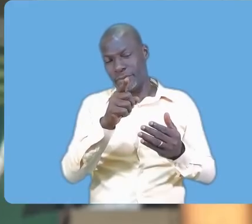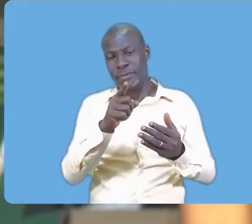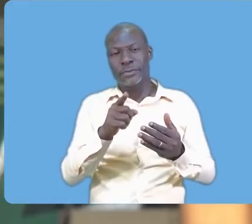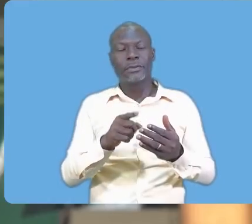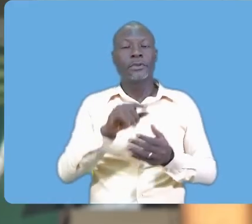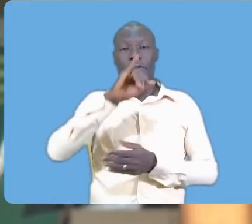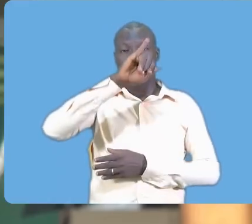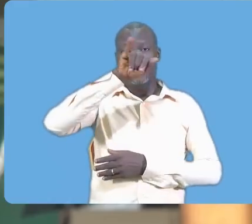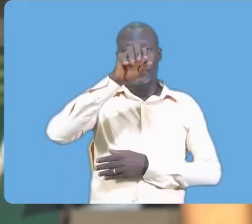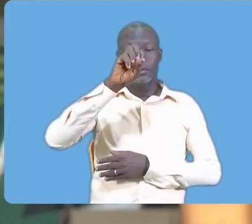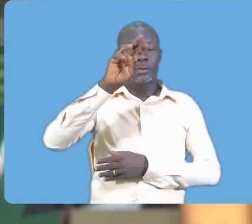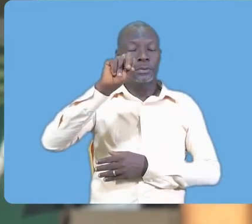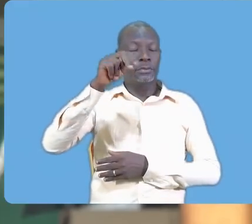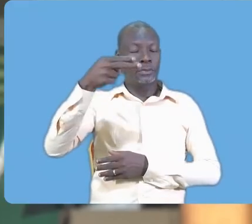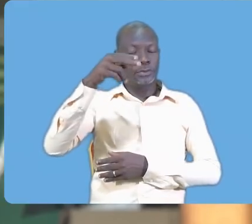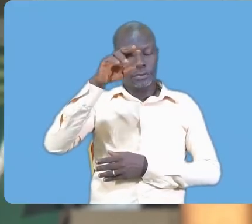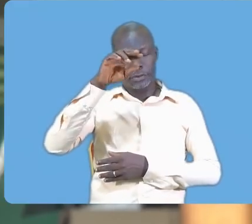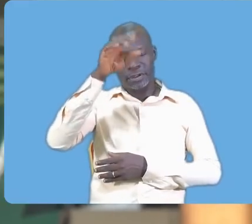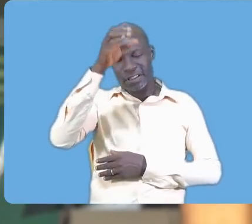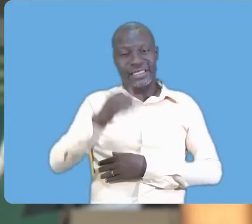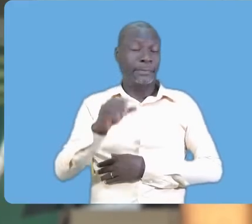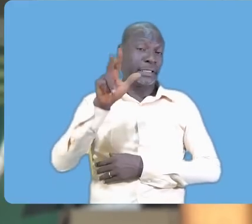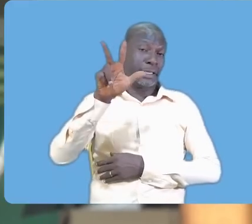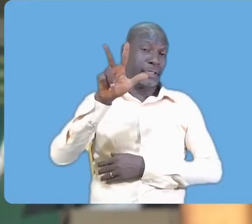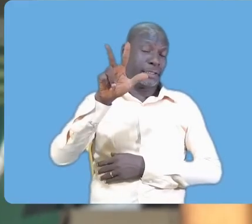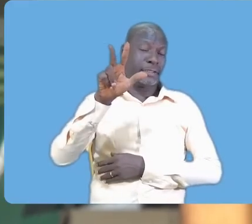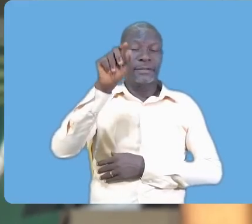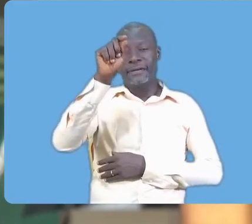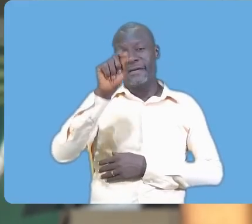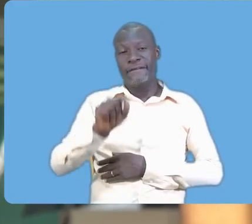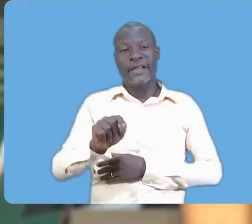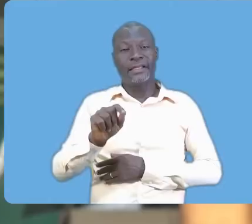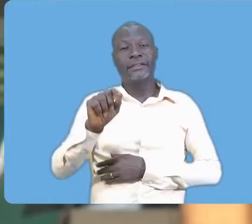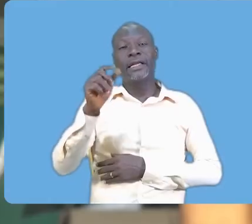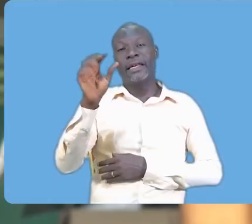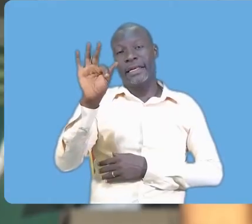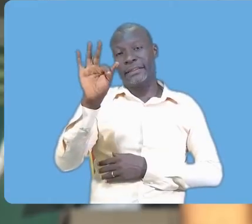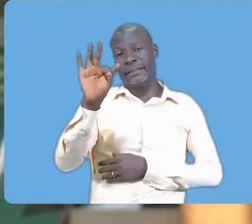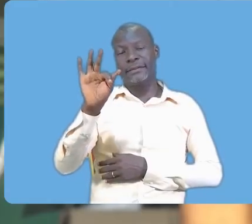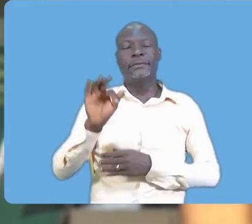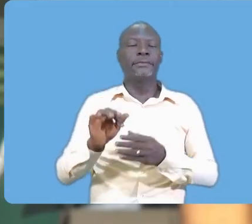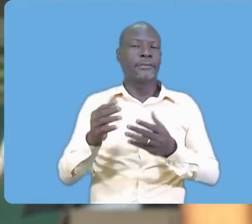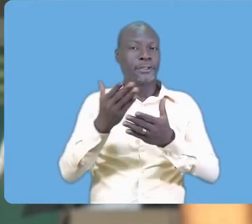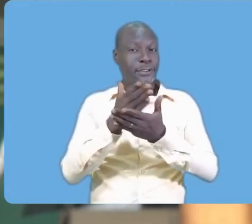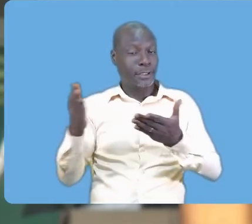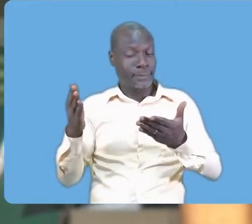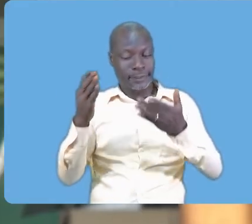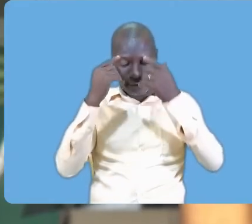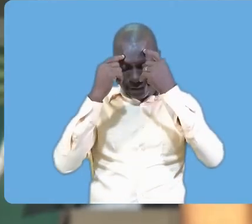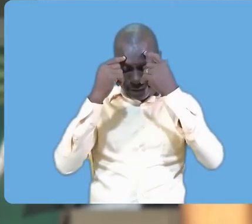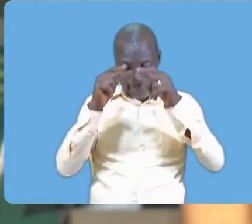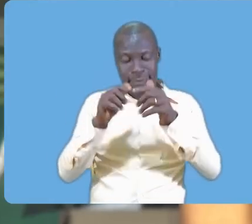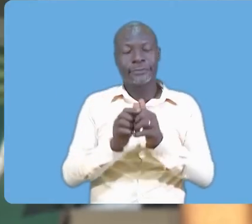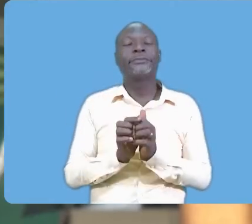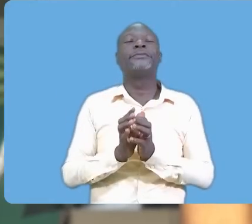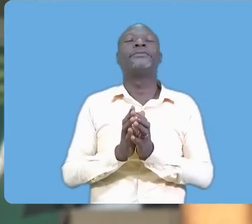John ensampa etimi ensa ejichemo edunkron arehusem bi ewo ho